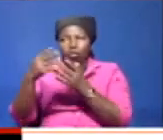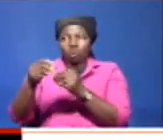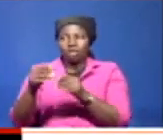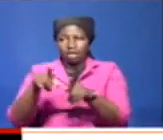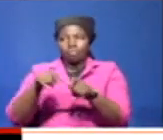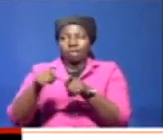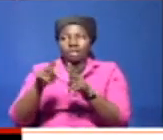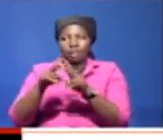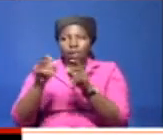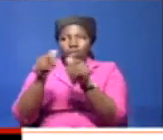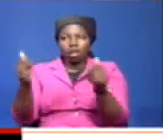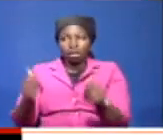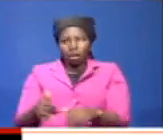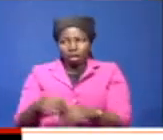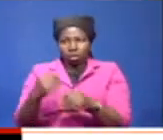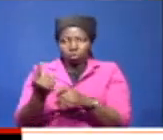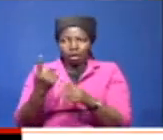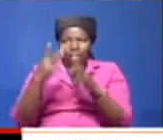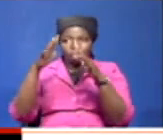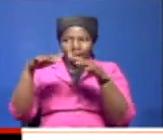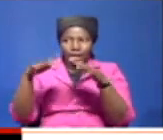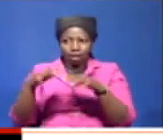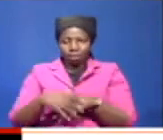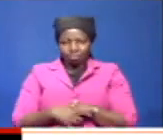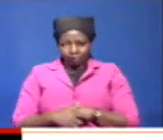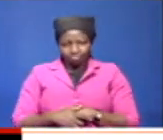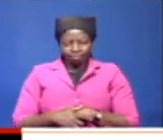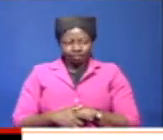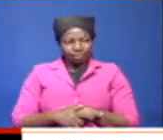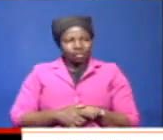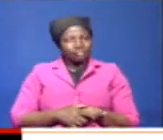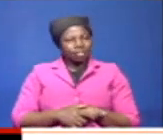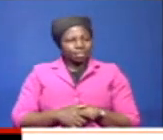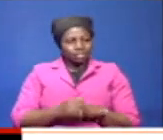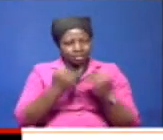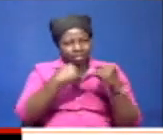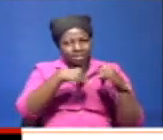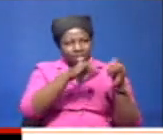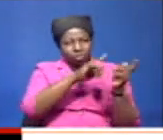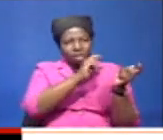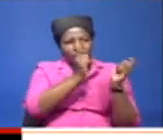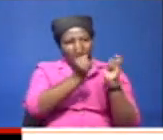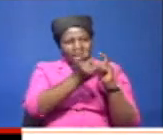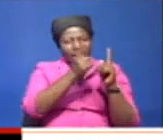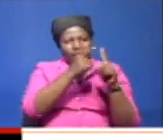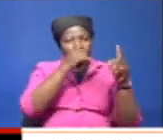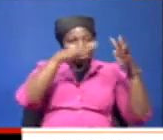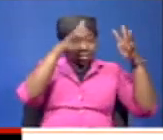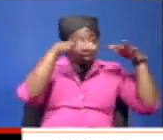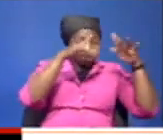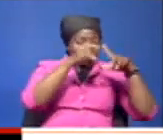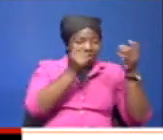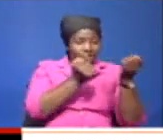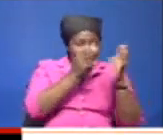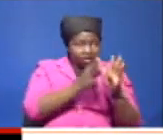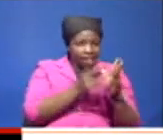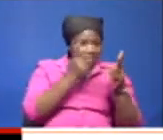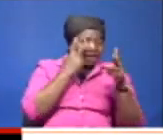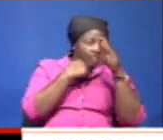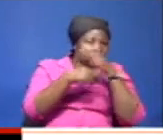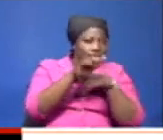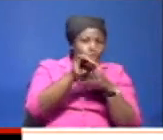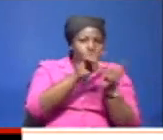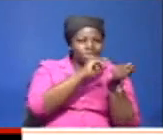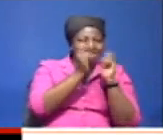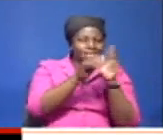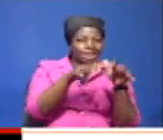rain. Adjusting to the rain, from a driver's perspective, how do you then change? You